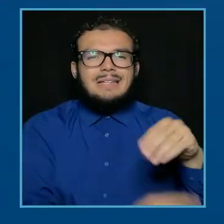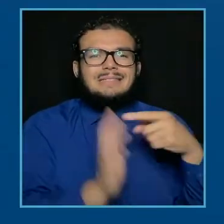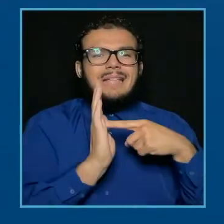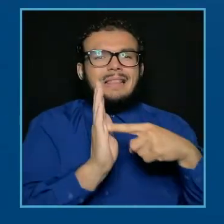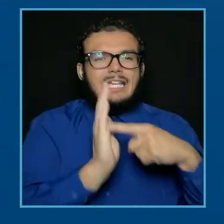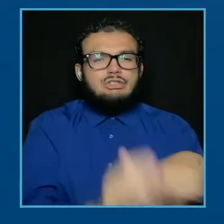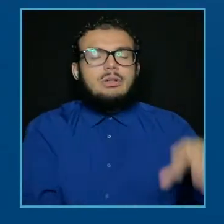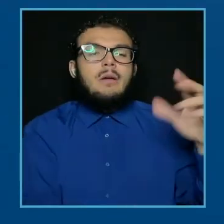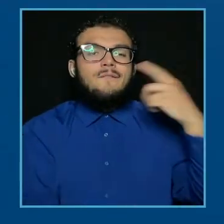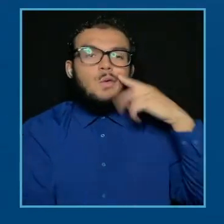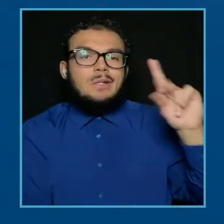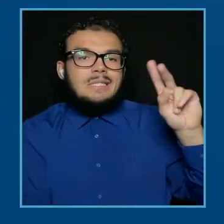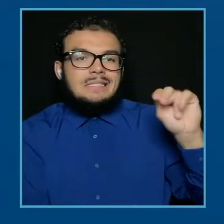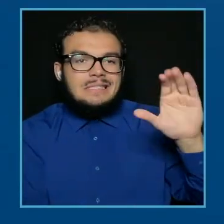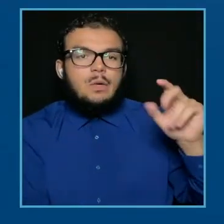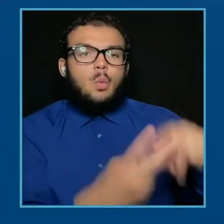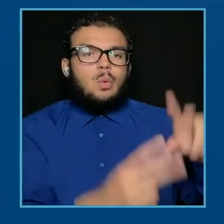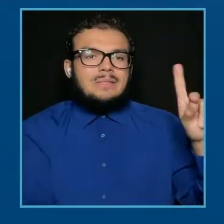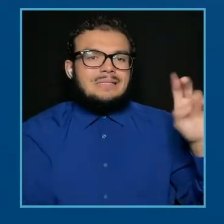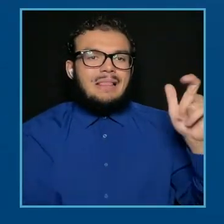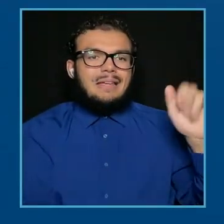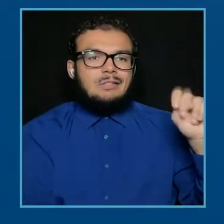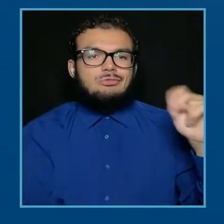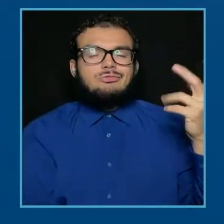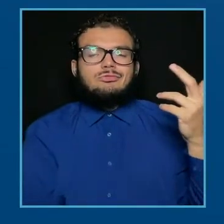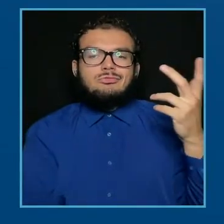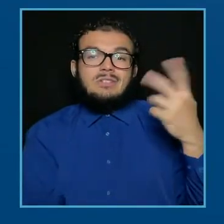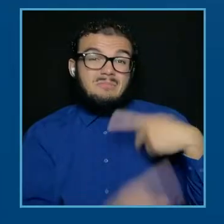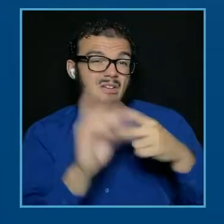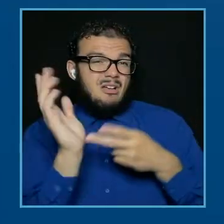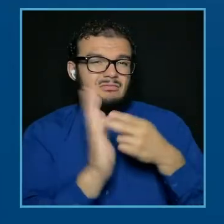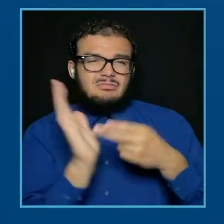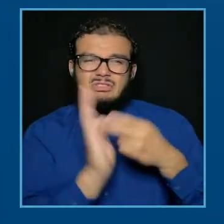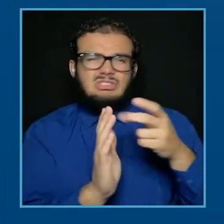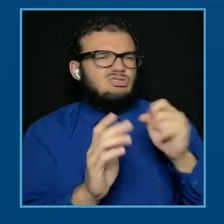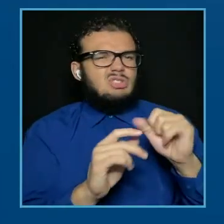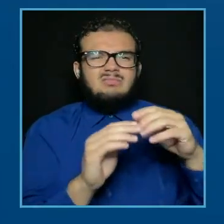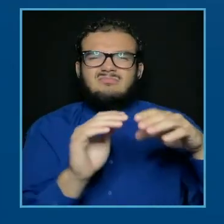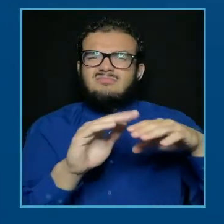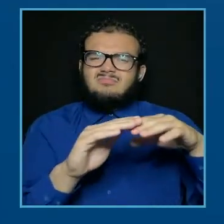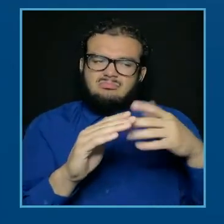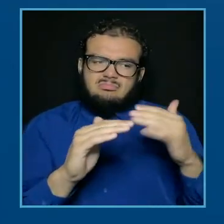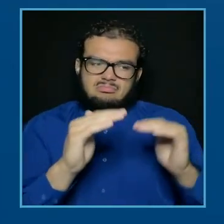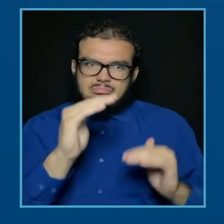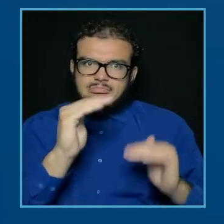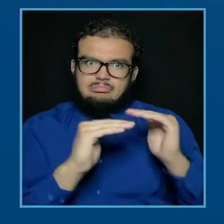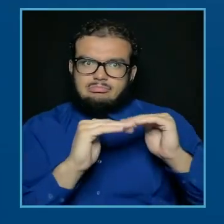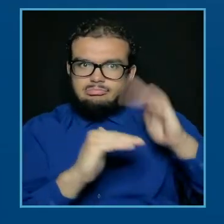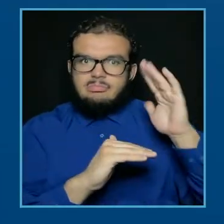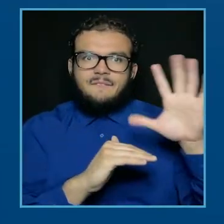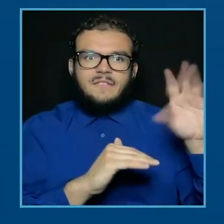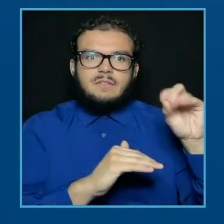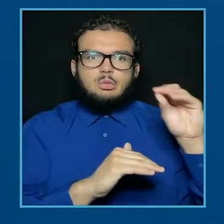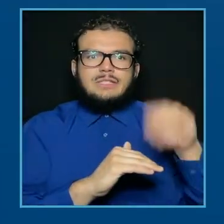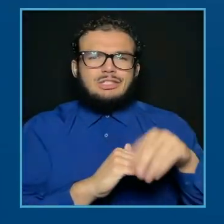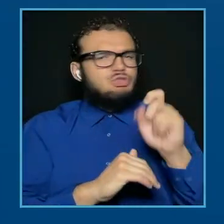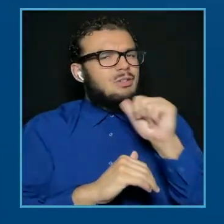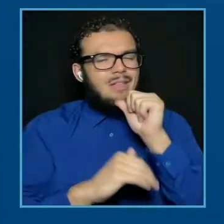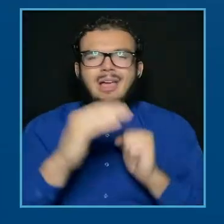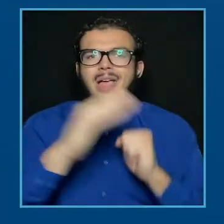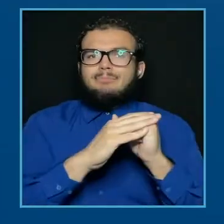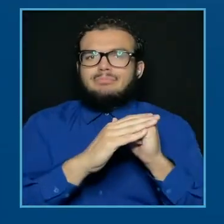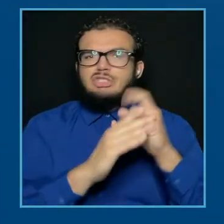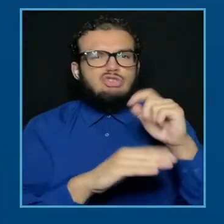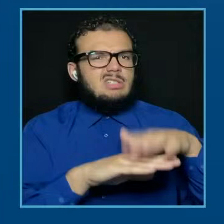the DNC, and frankly, it should be no less than 50%. There shouldn't be a ceiling; it should be a